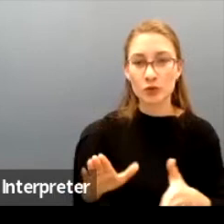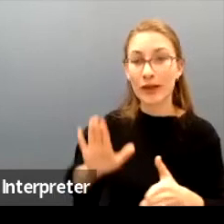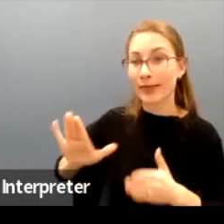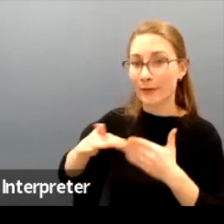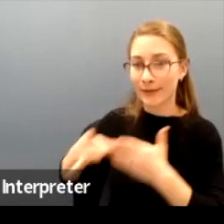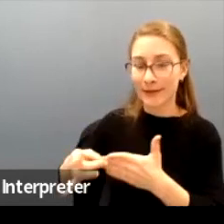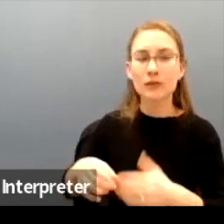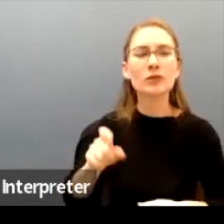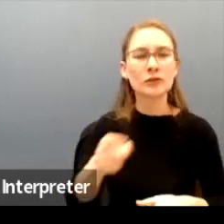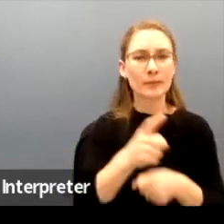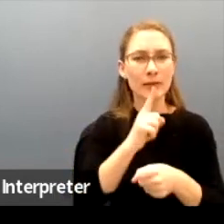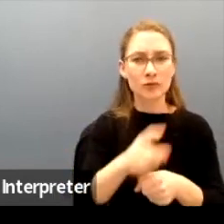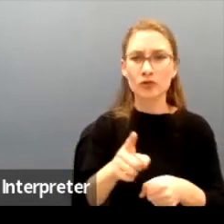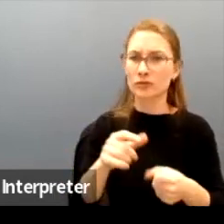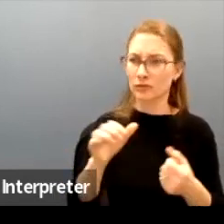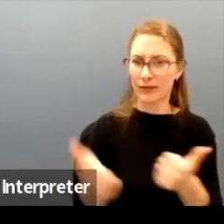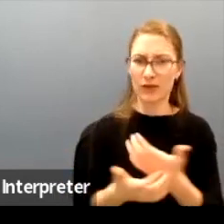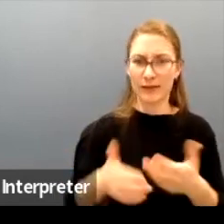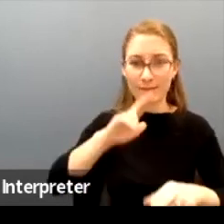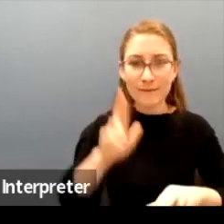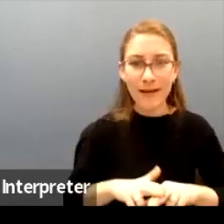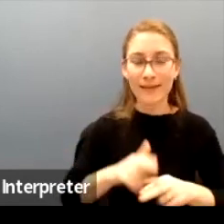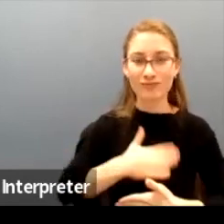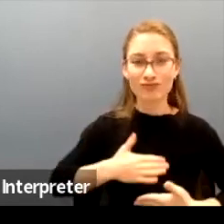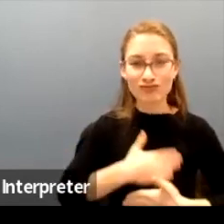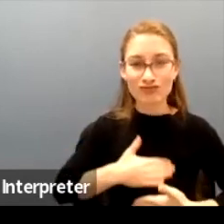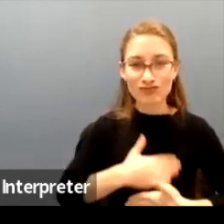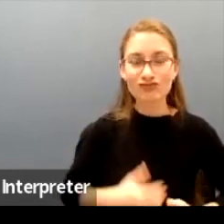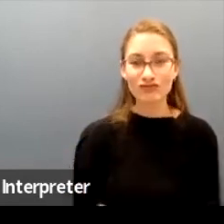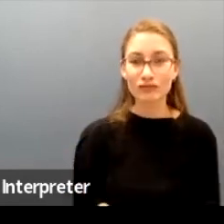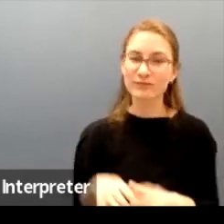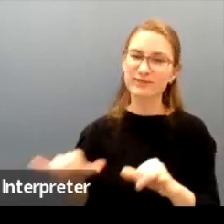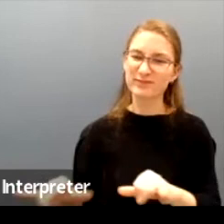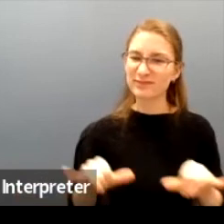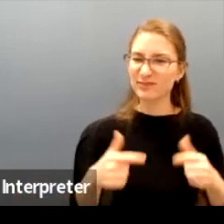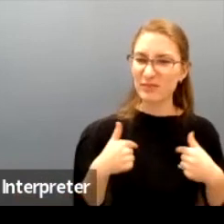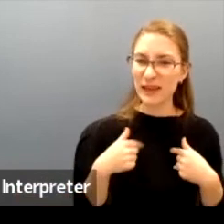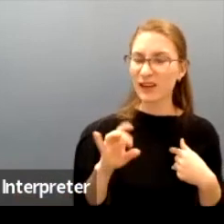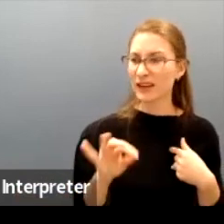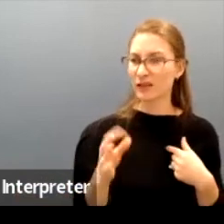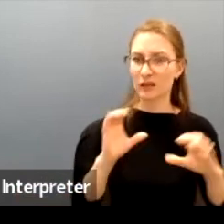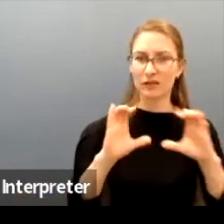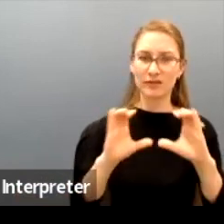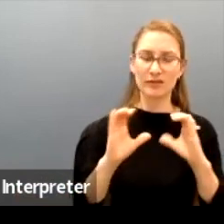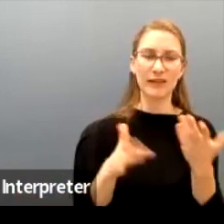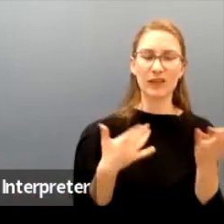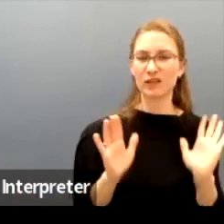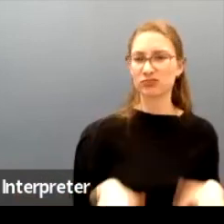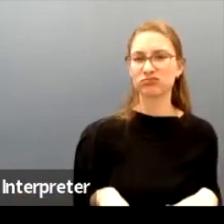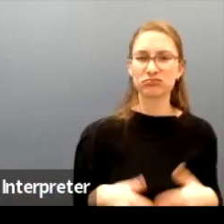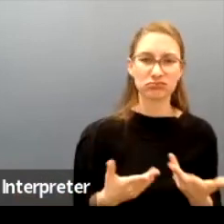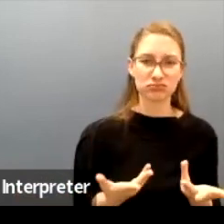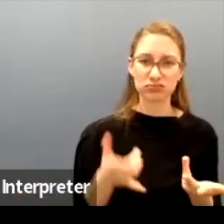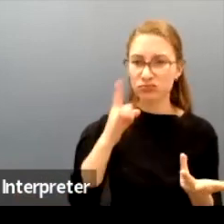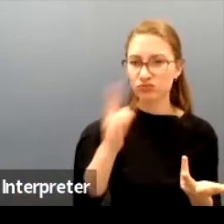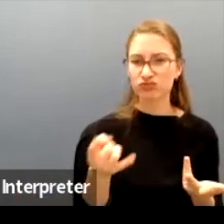not enjoyable, for what are they going to communicate? The same with me. If I'm not in the mood and I don't feel like having a conversation, why am I going